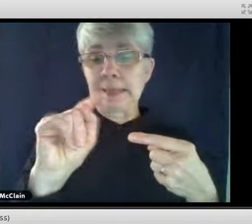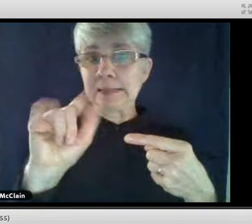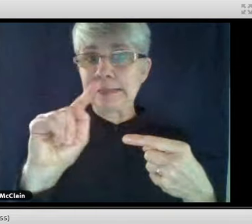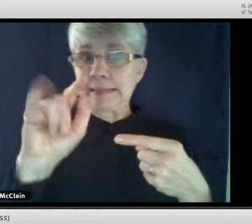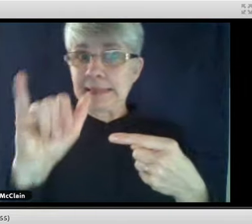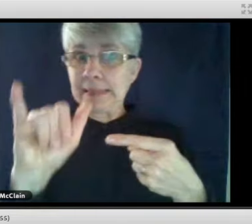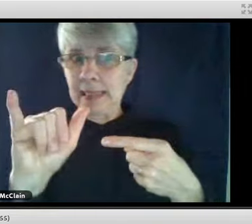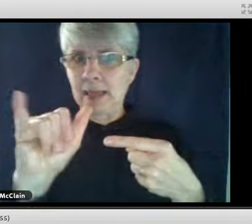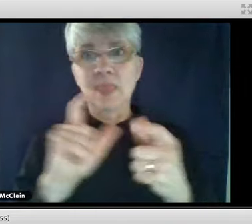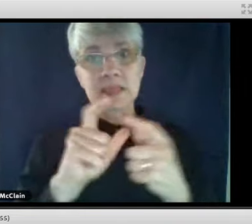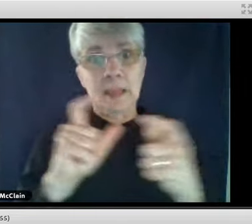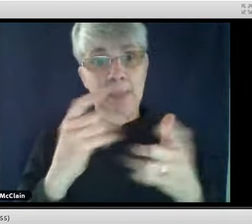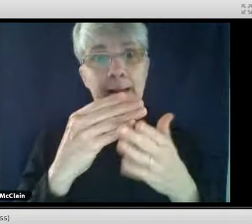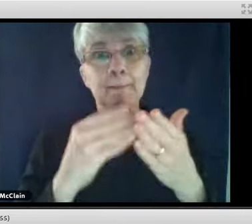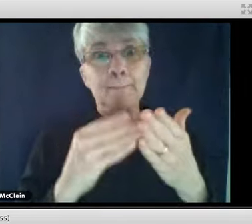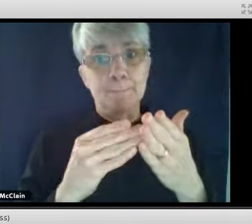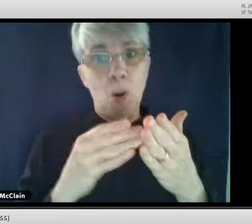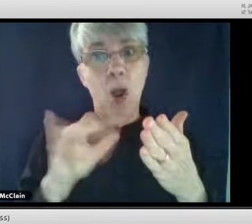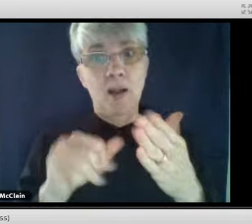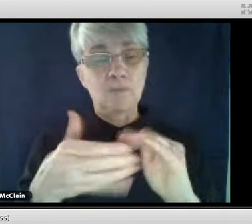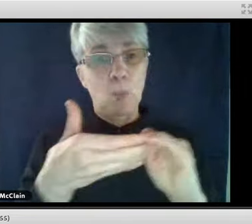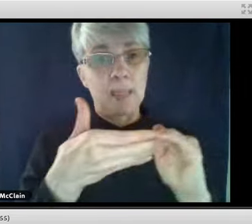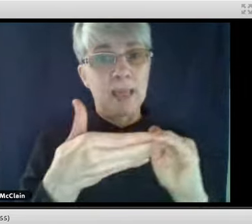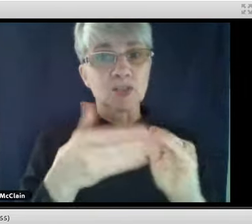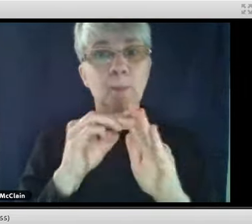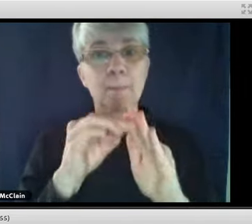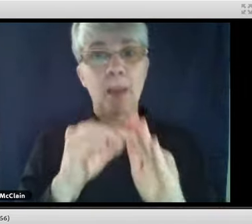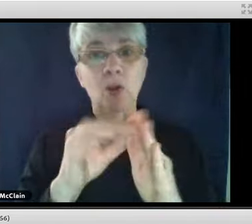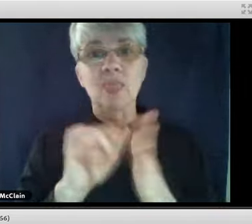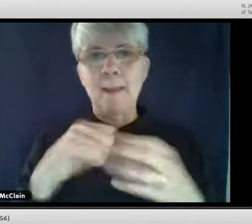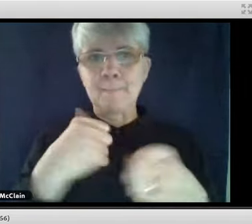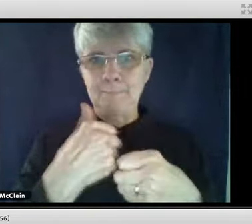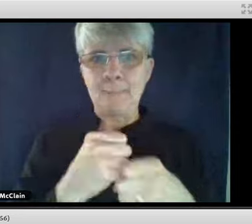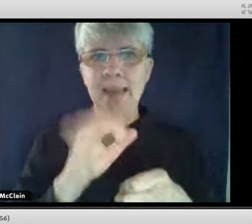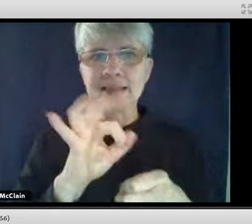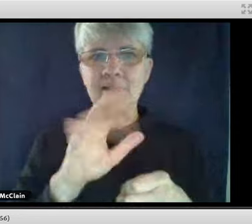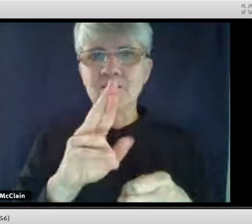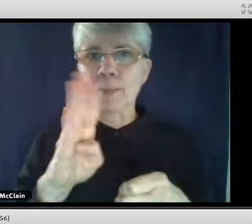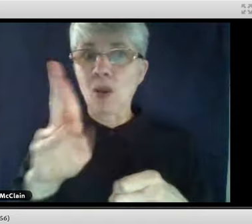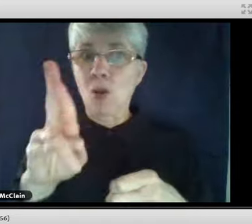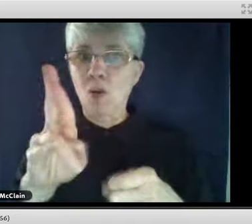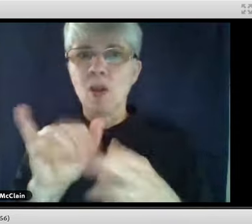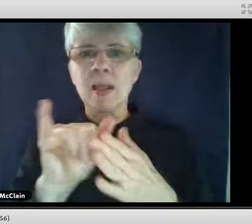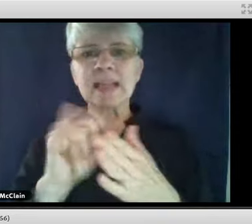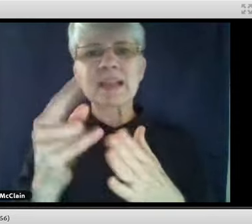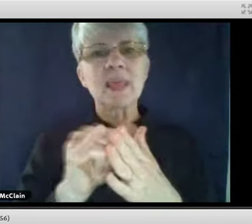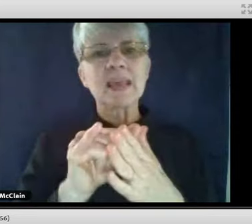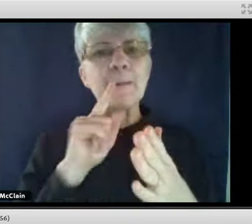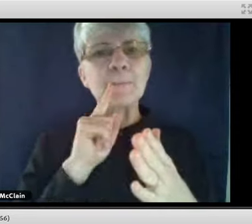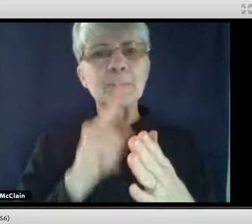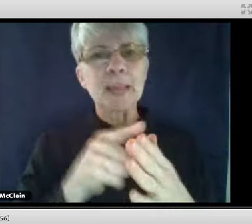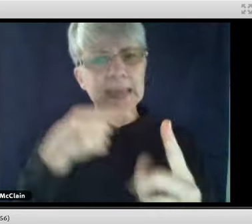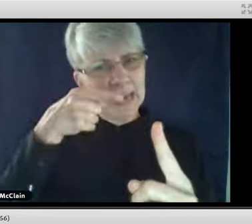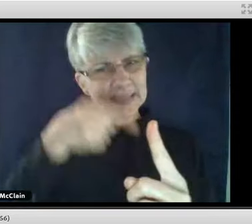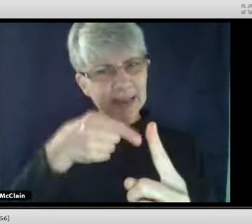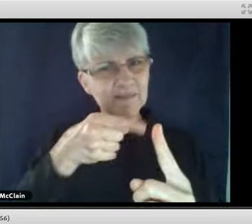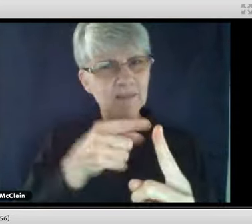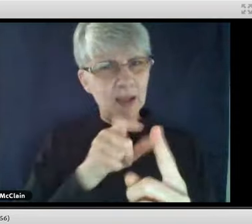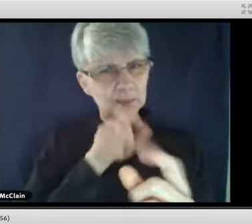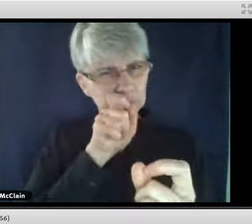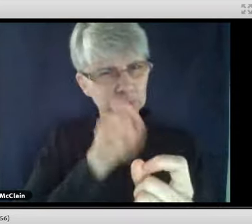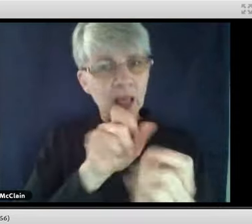part of the entity relationship model that is FRBR. An entity is defined as something that can be distinctly identified, and that can